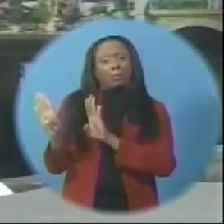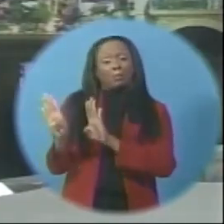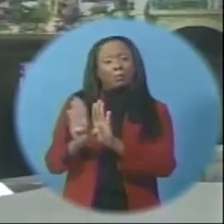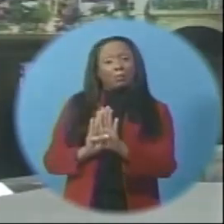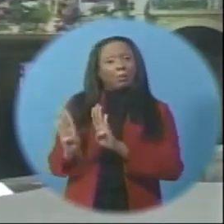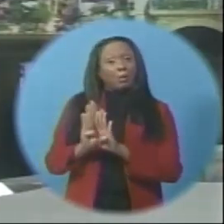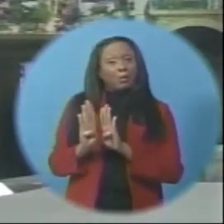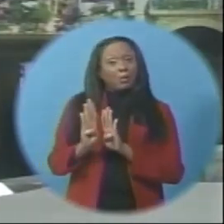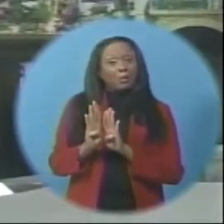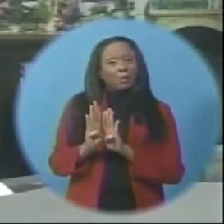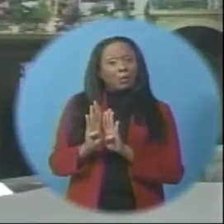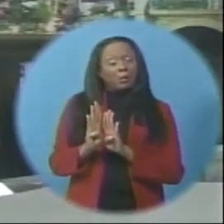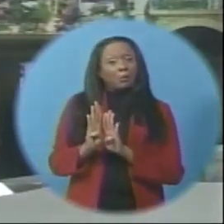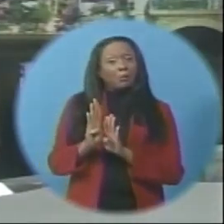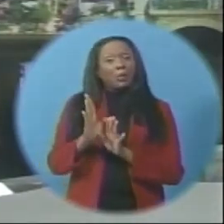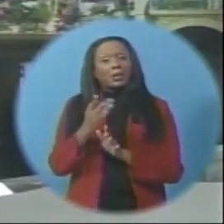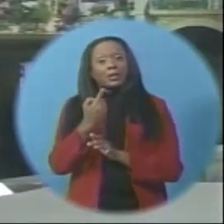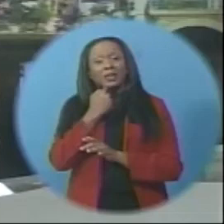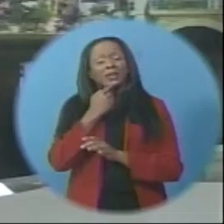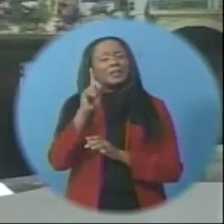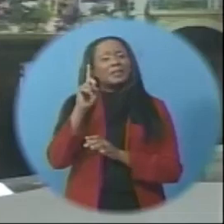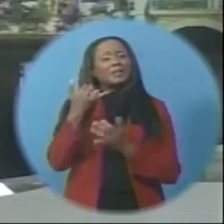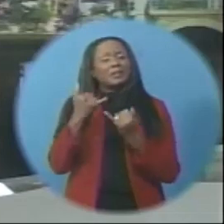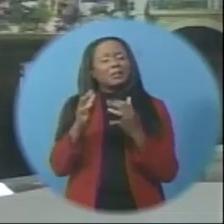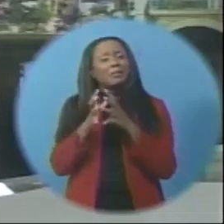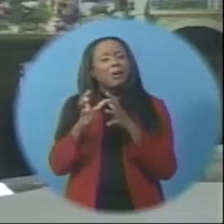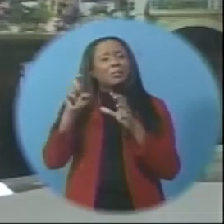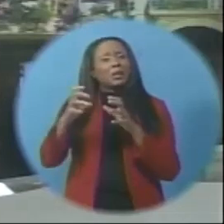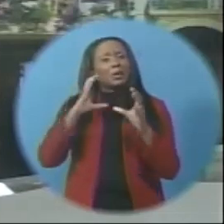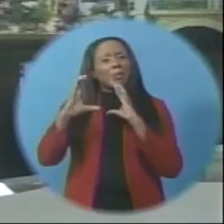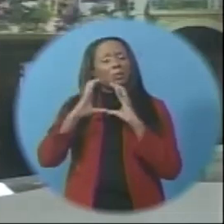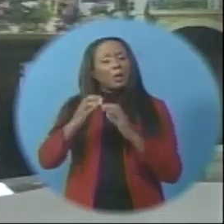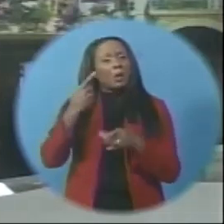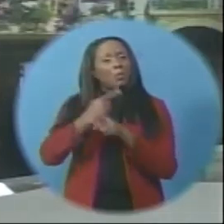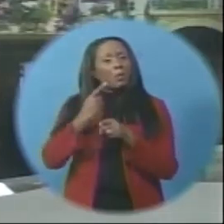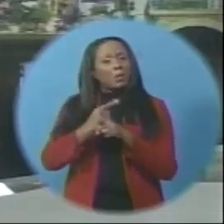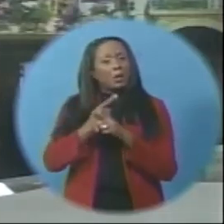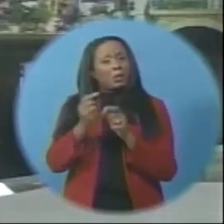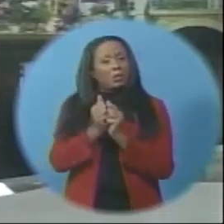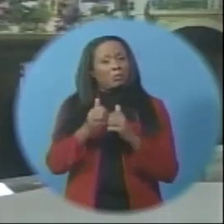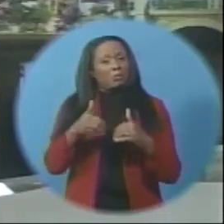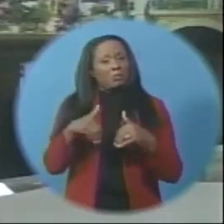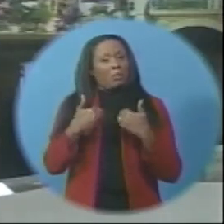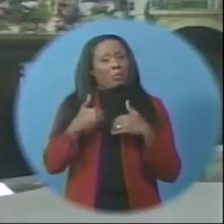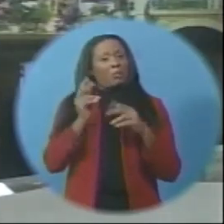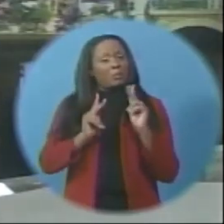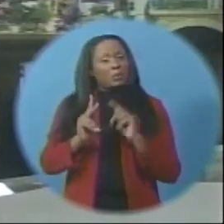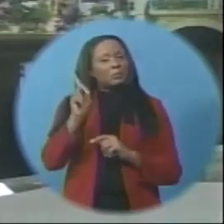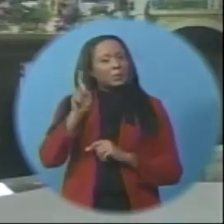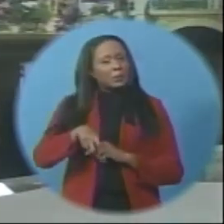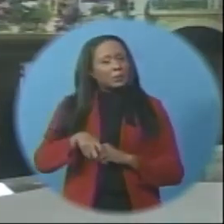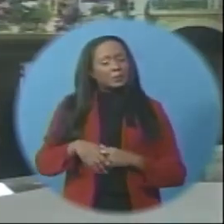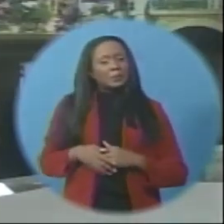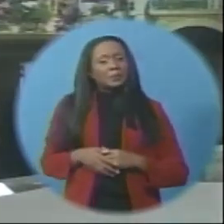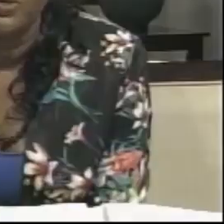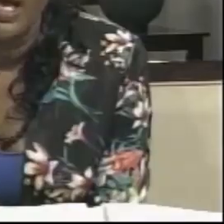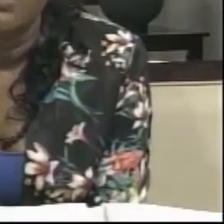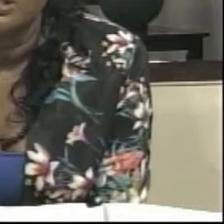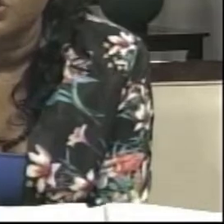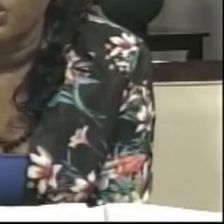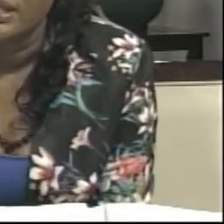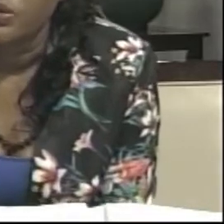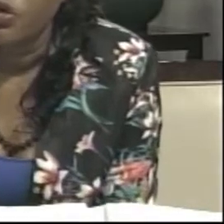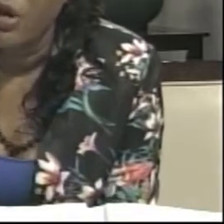communication specialist Cecilia Murray says more work is needed, especially among young people. Actually, we